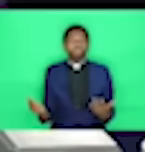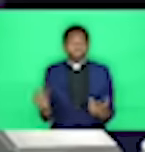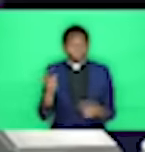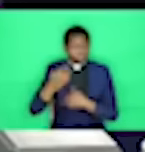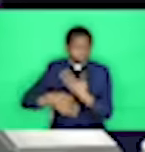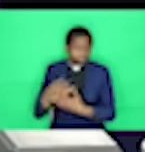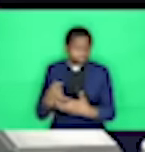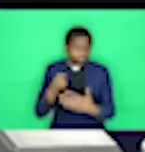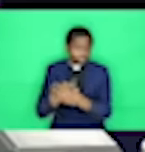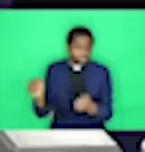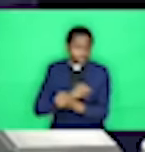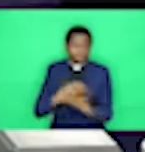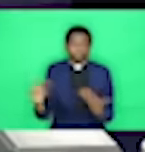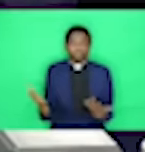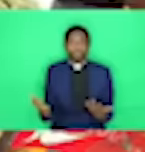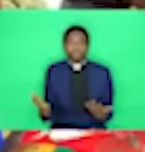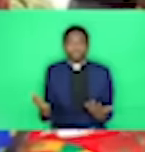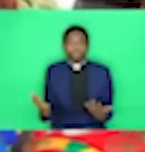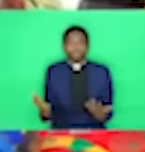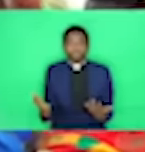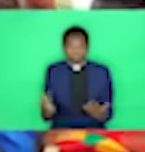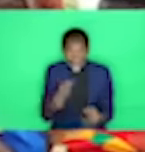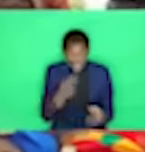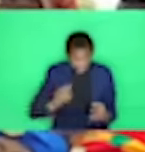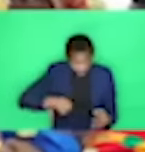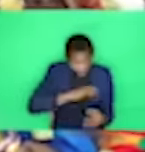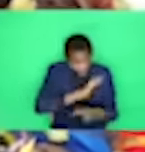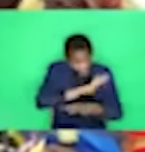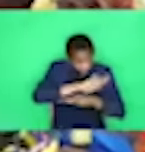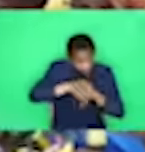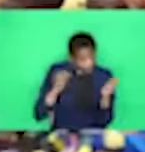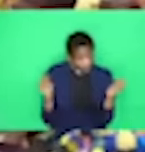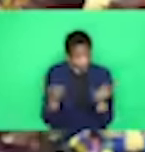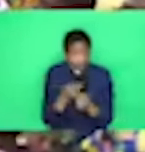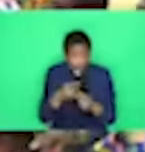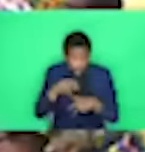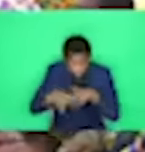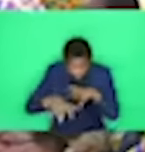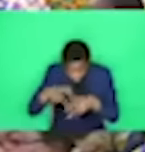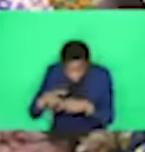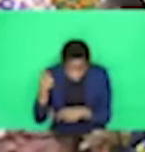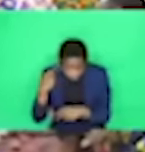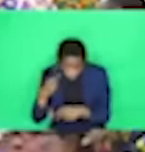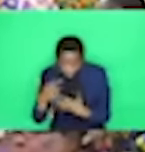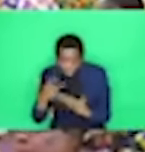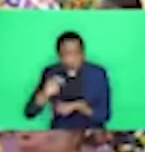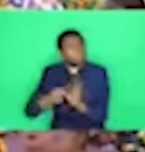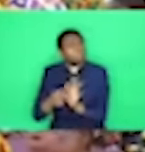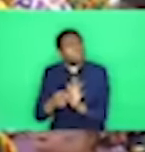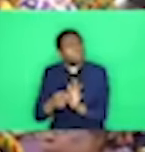now, if we are all galamsey, what that means is that we are not thinking about the next